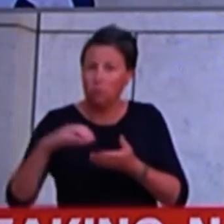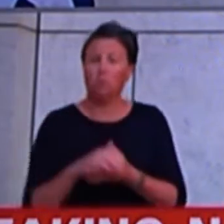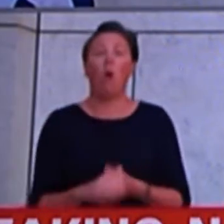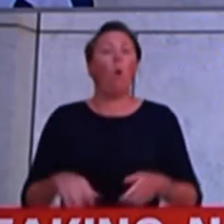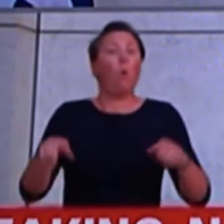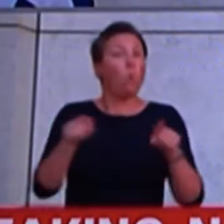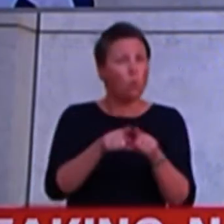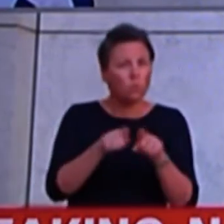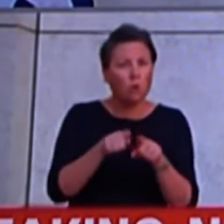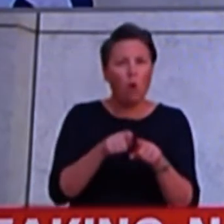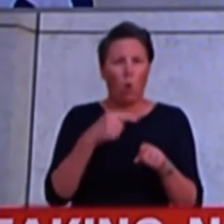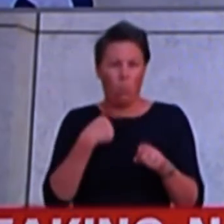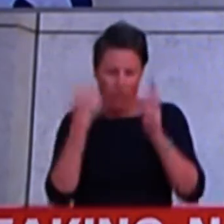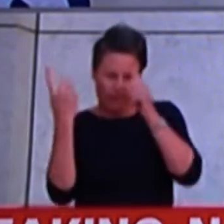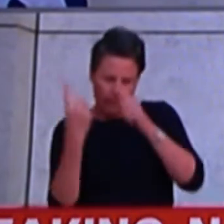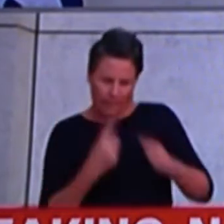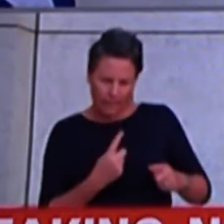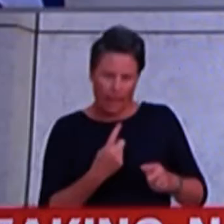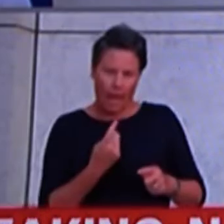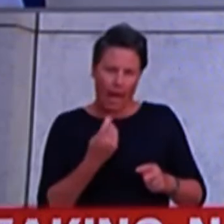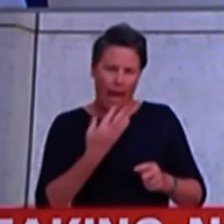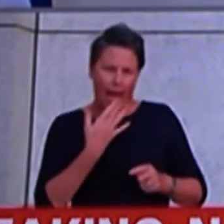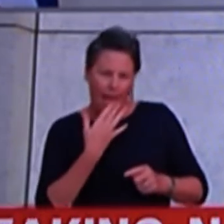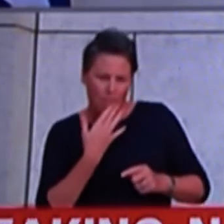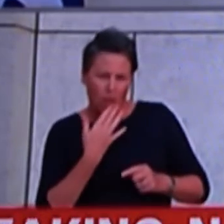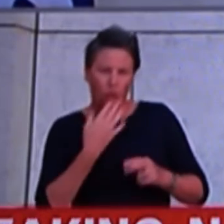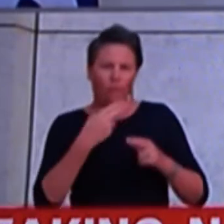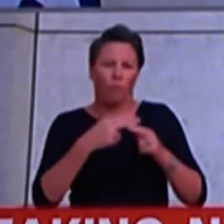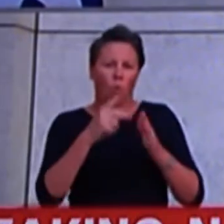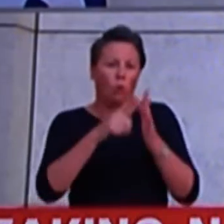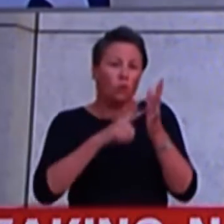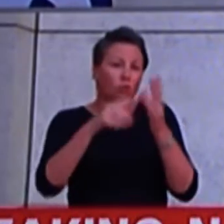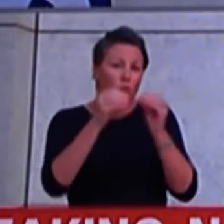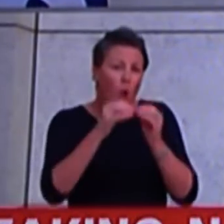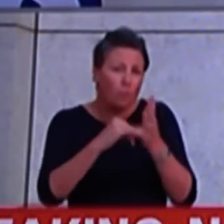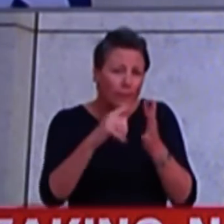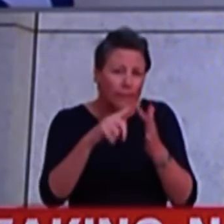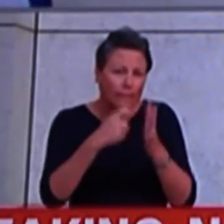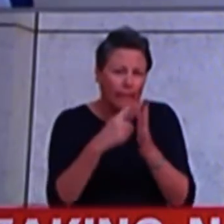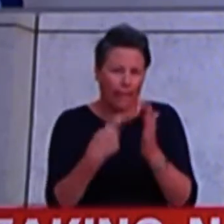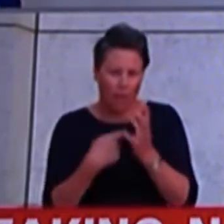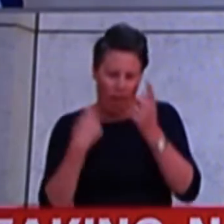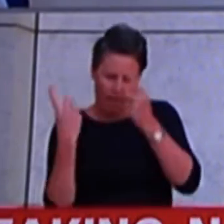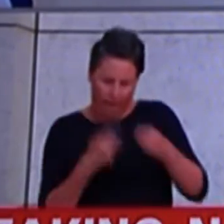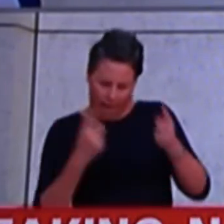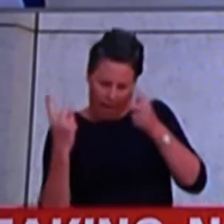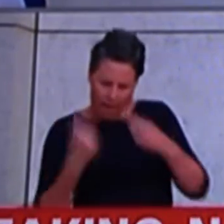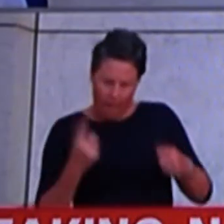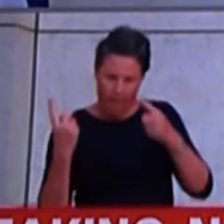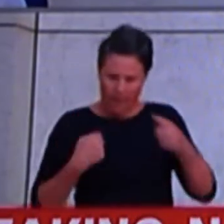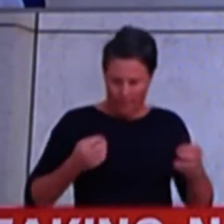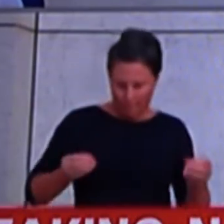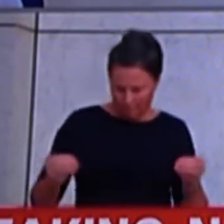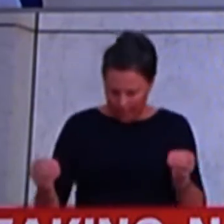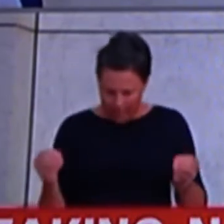additional cost of the COVID-19 supplement on the JobSeeker arrangements, but there will be many more who will be drawing on